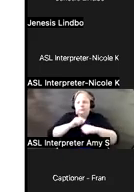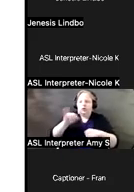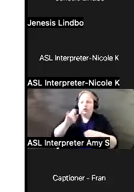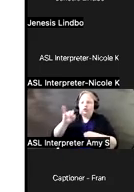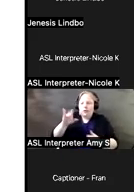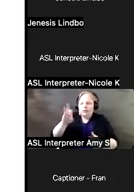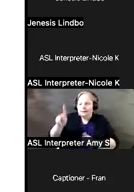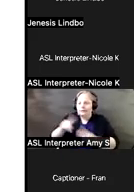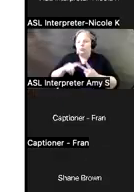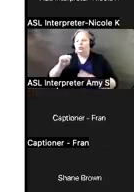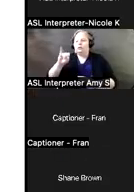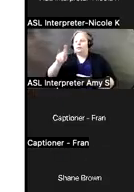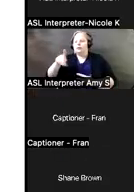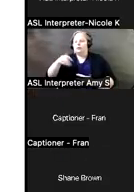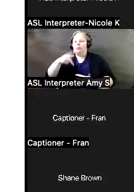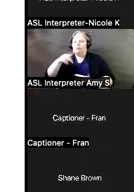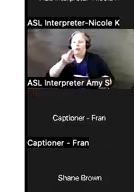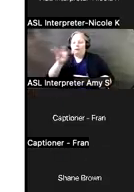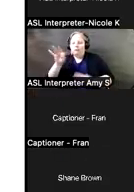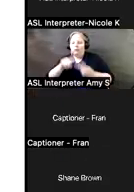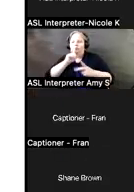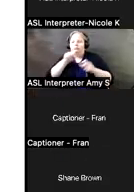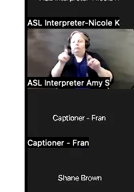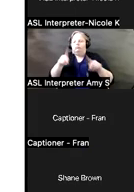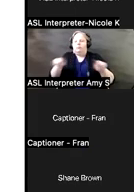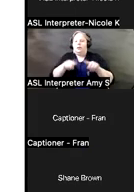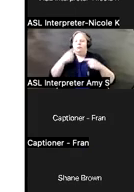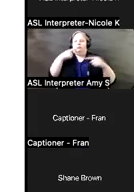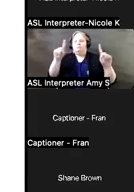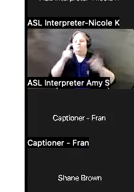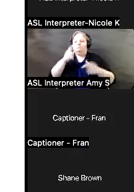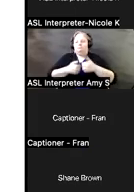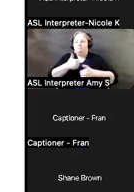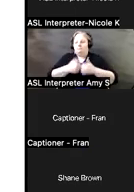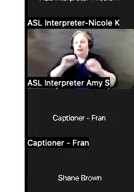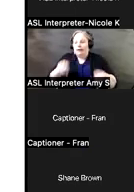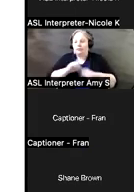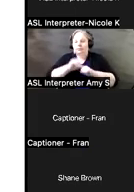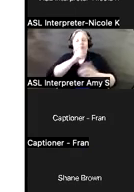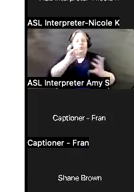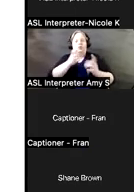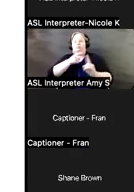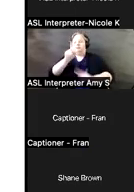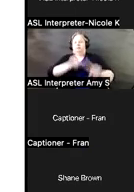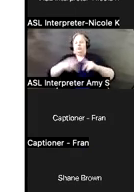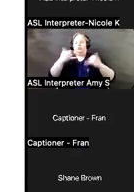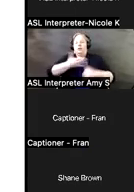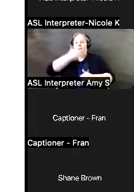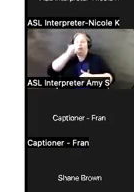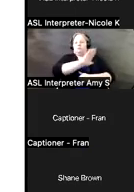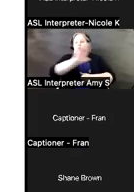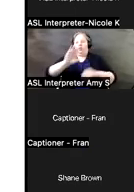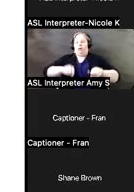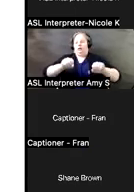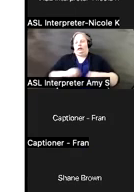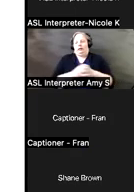to allow them to play the game effectively. So I'm a big advocate of, I really want someone to play video games to the best of their abilities, not